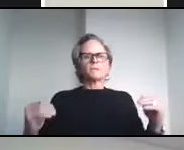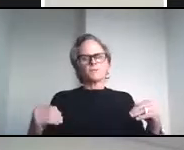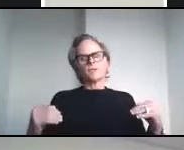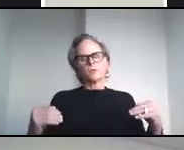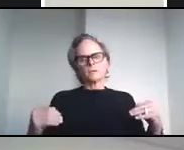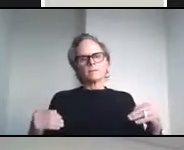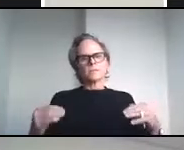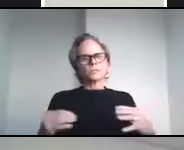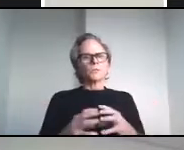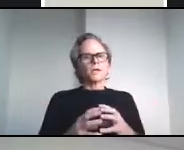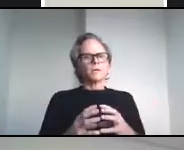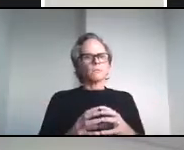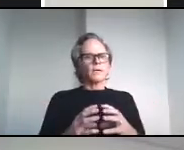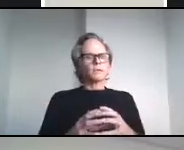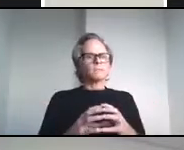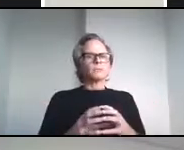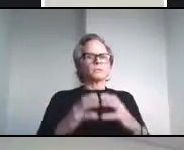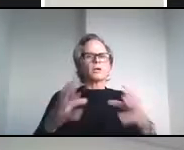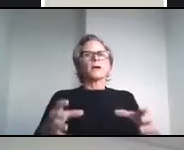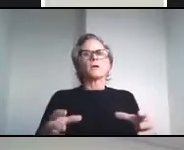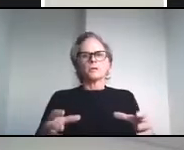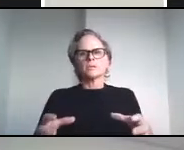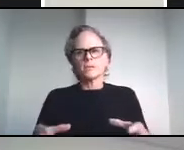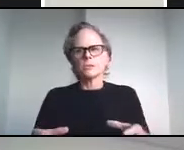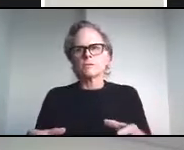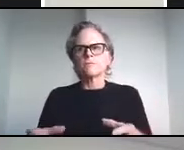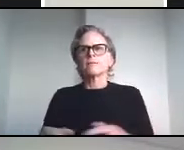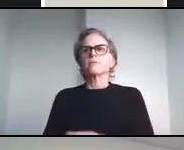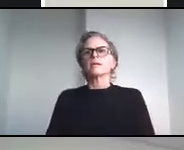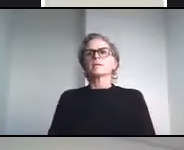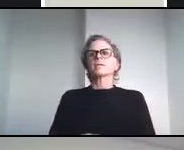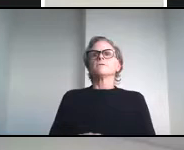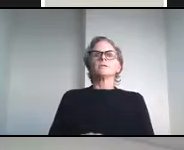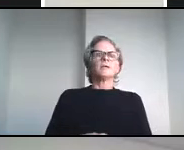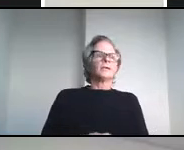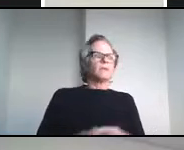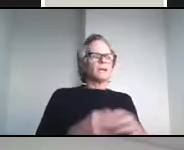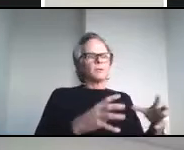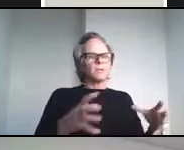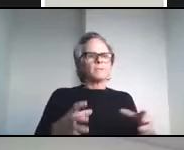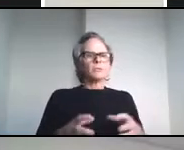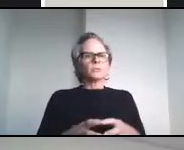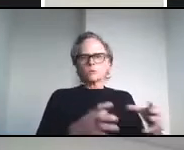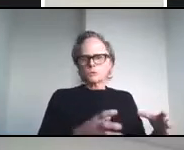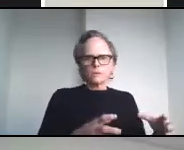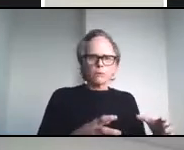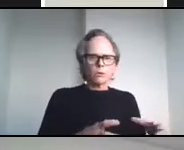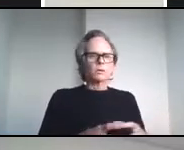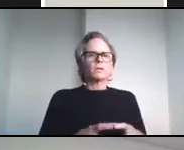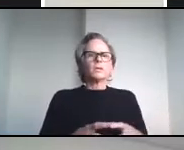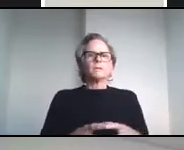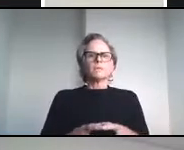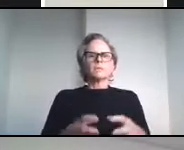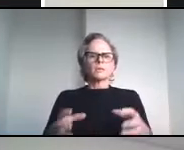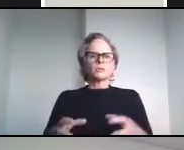by reconfiguring them in such a way that we actually put the child at the center of library activity rather than the books. The books are